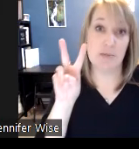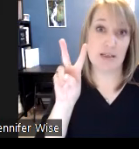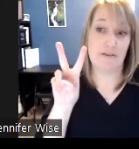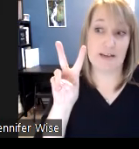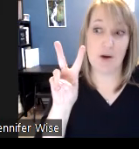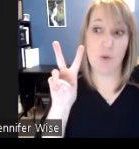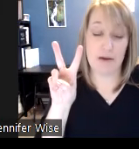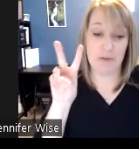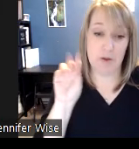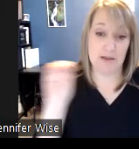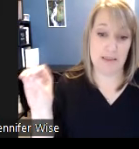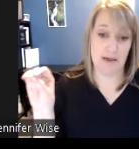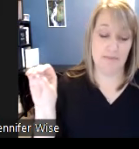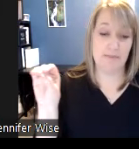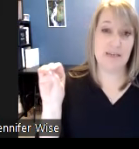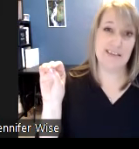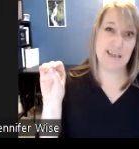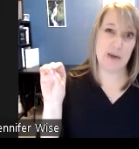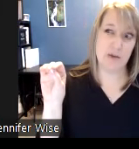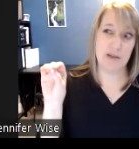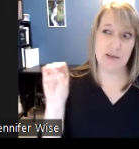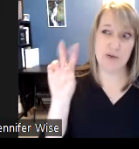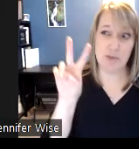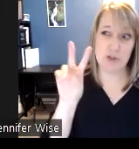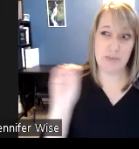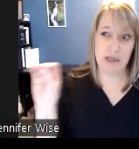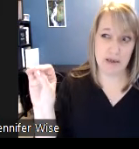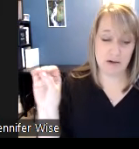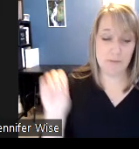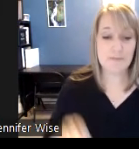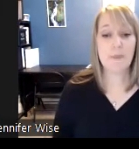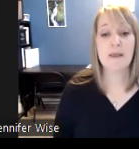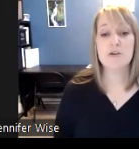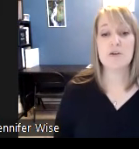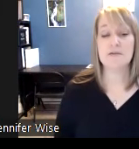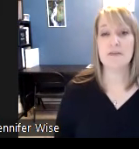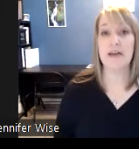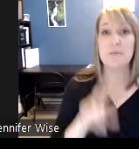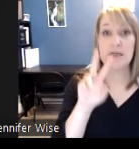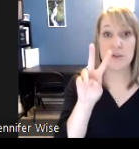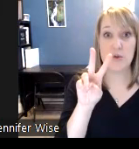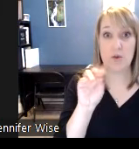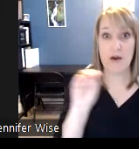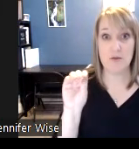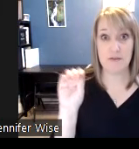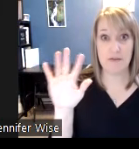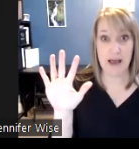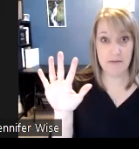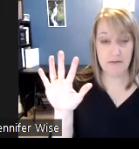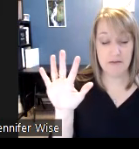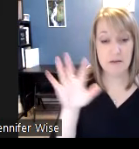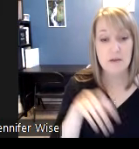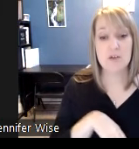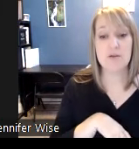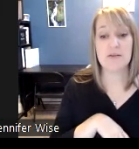Again, your palm is going to face away from you this time because it's combined with these other numbers to make a year. 2005 would be